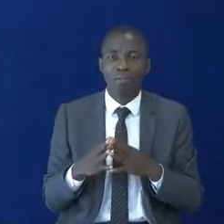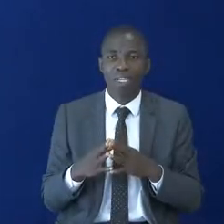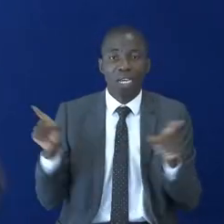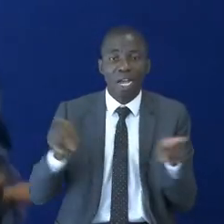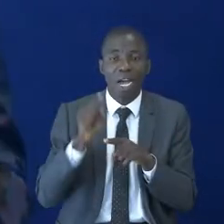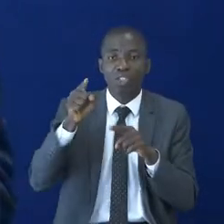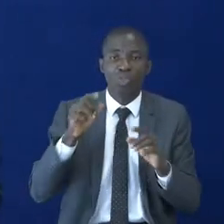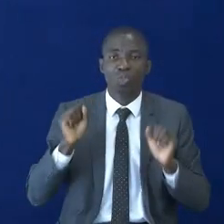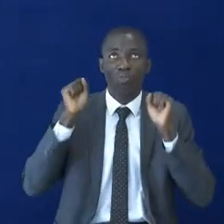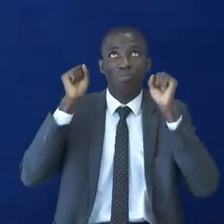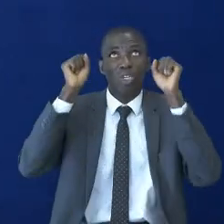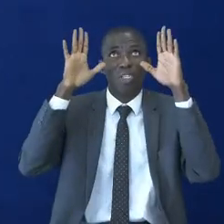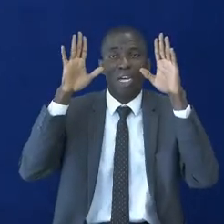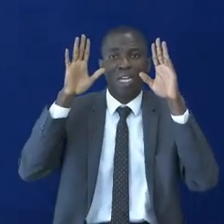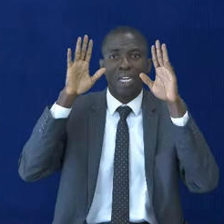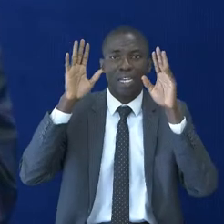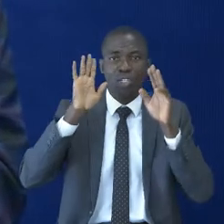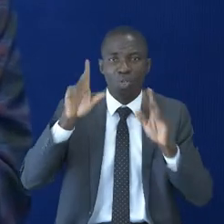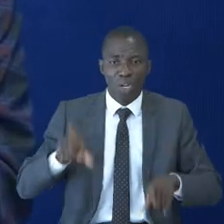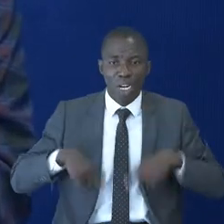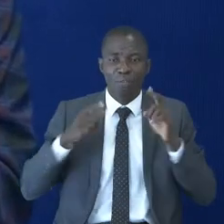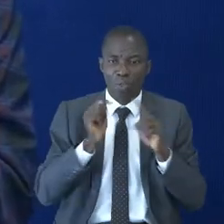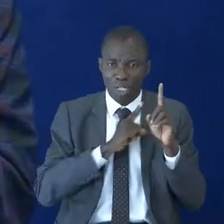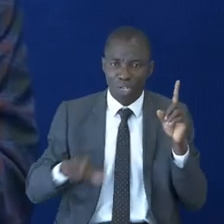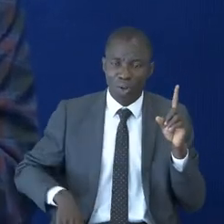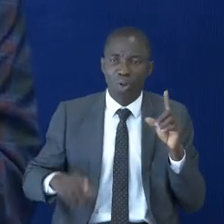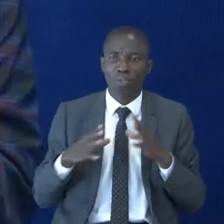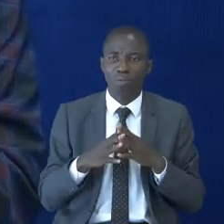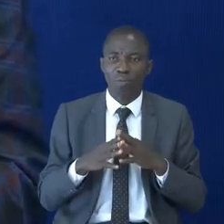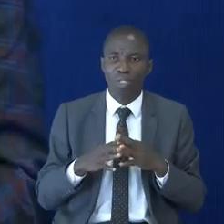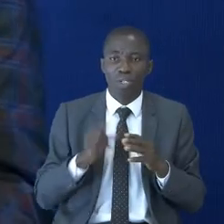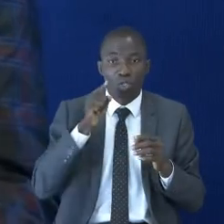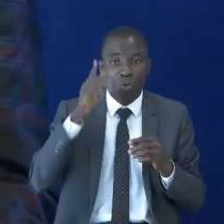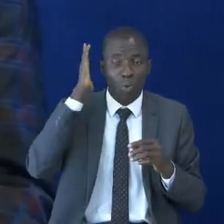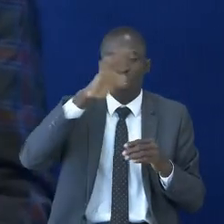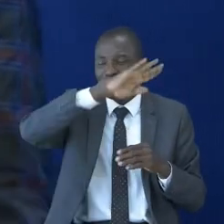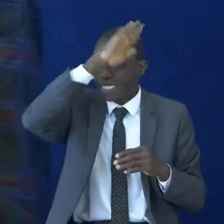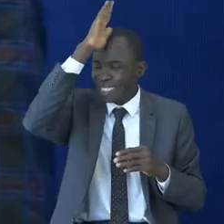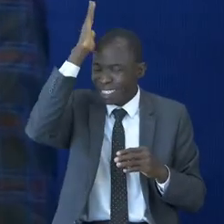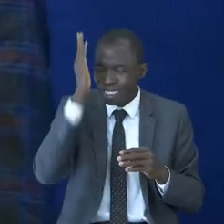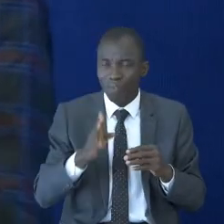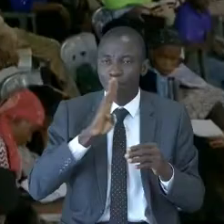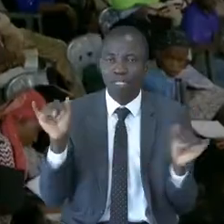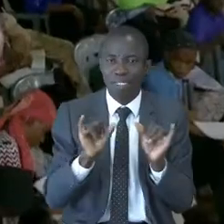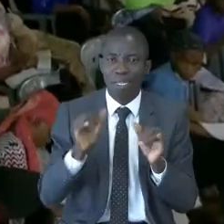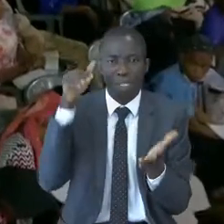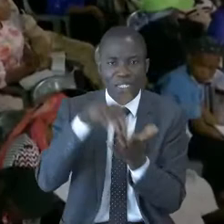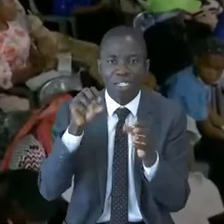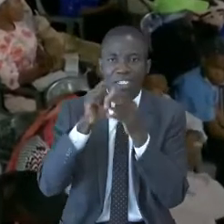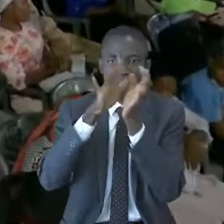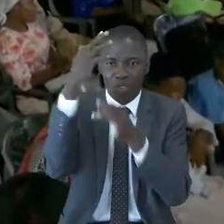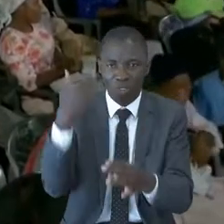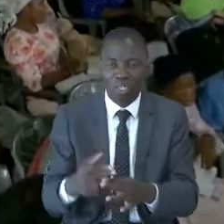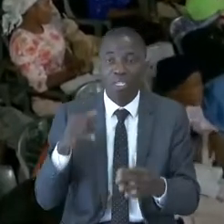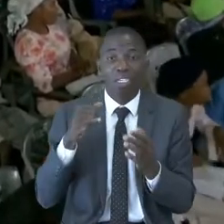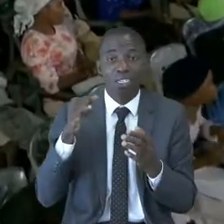hand over your life to the Lord, you'll never be the same again in Jesus' name. It